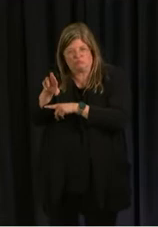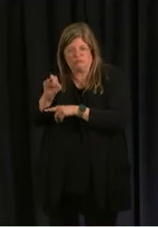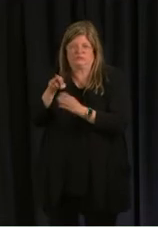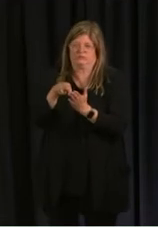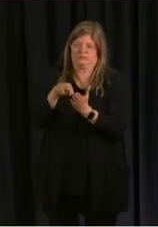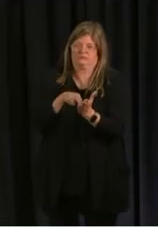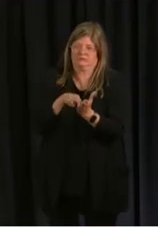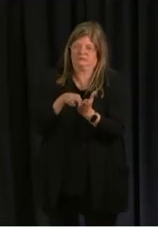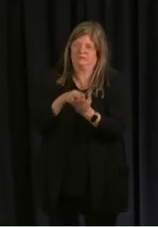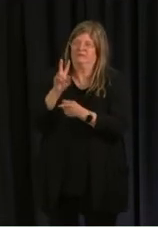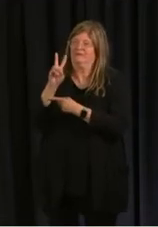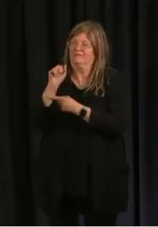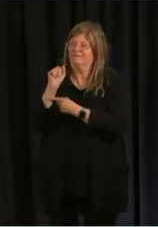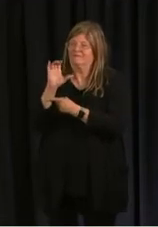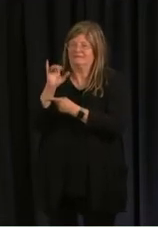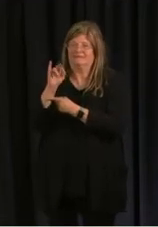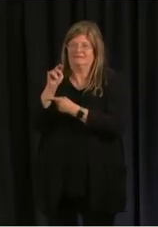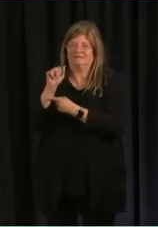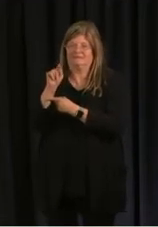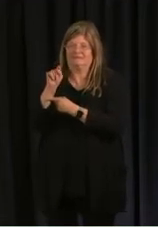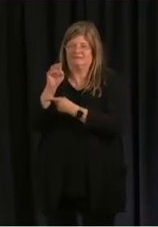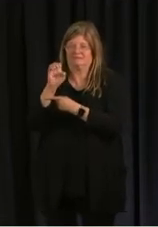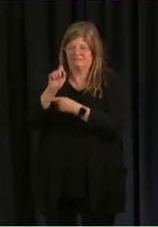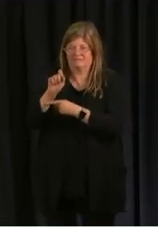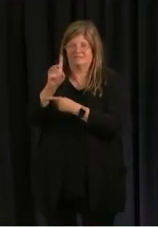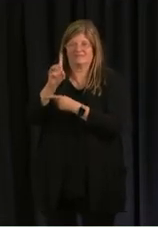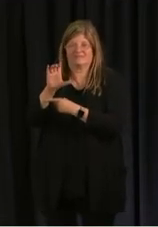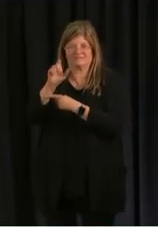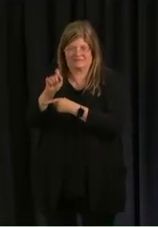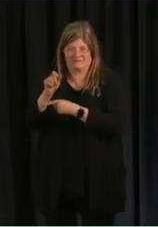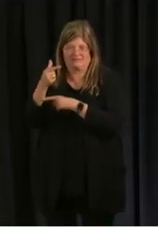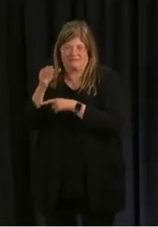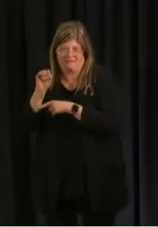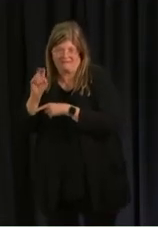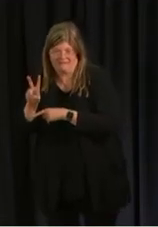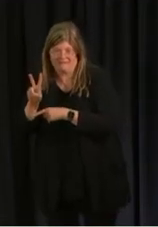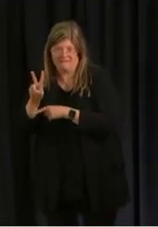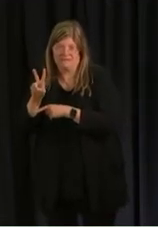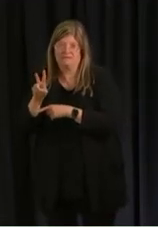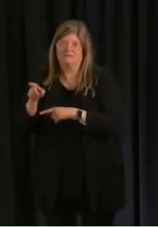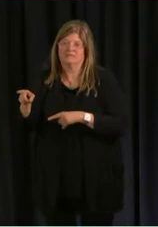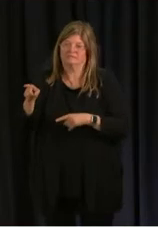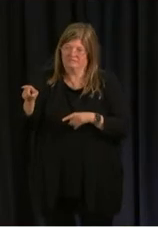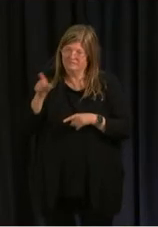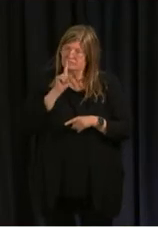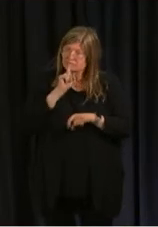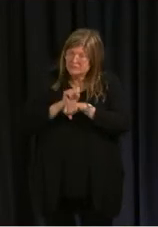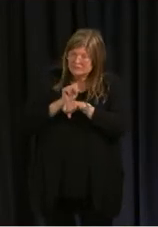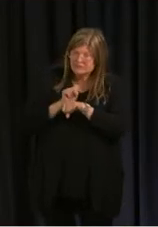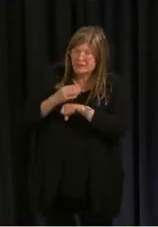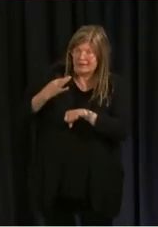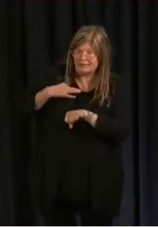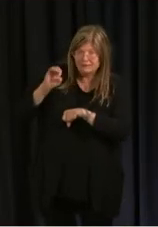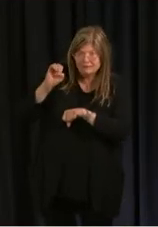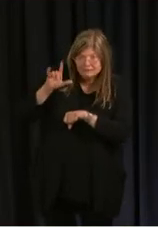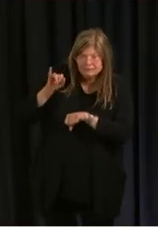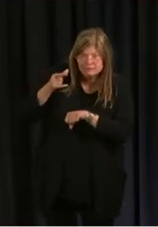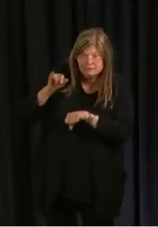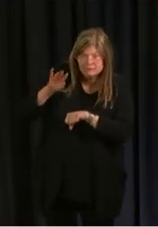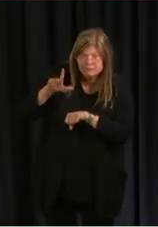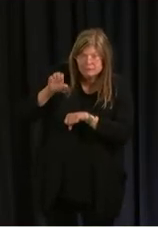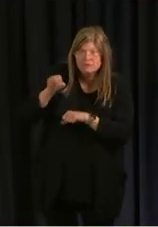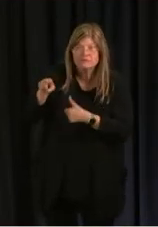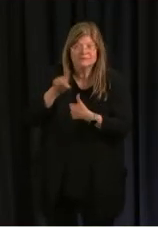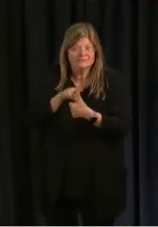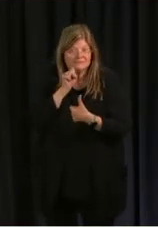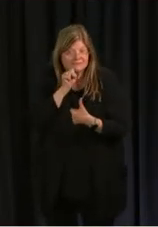vaccinate.dc.gov. So if you are eligible, and specifically if you are a senior or you know a